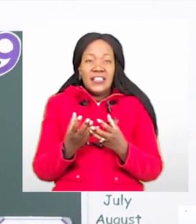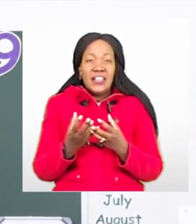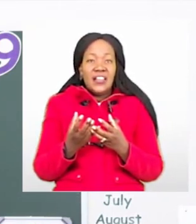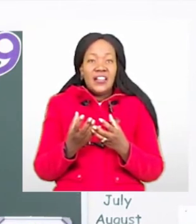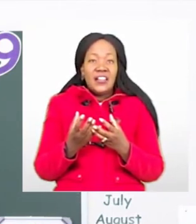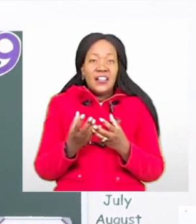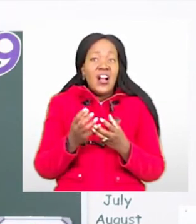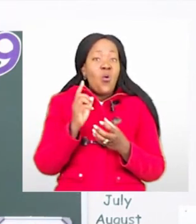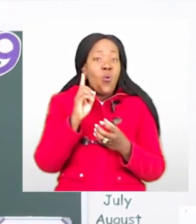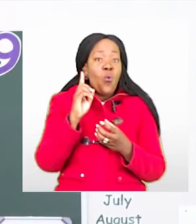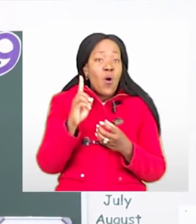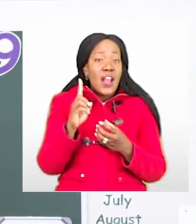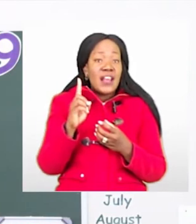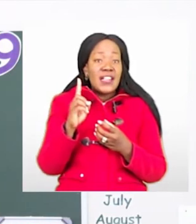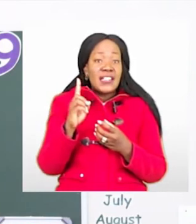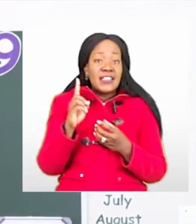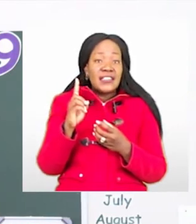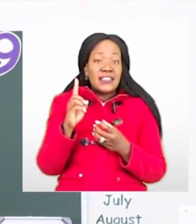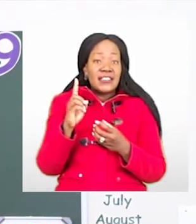here. 1,